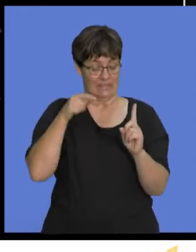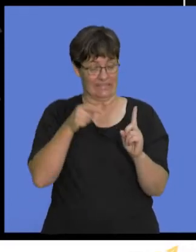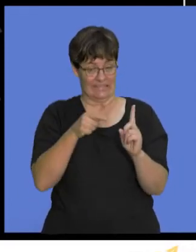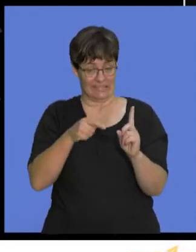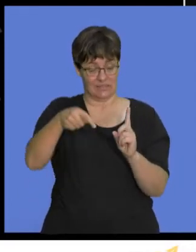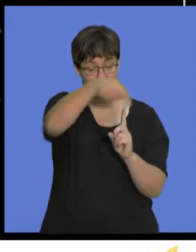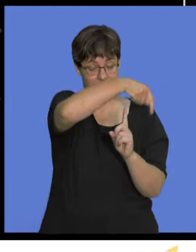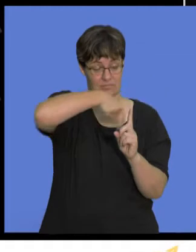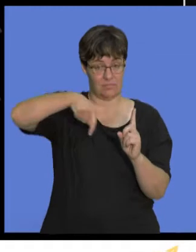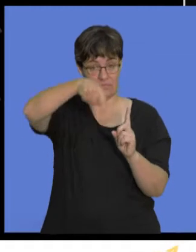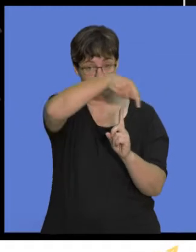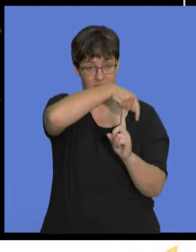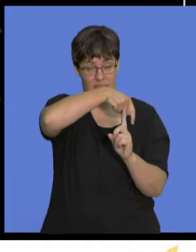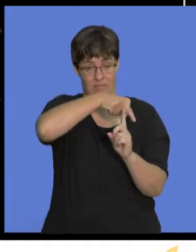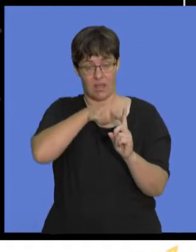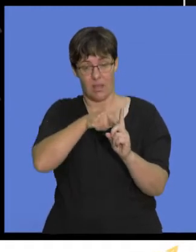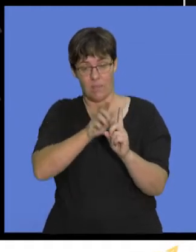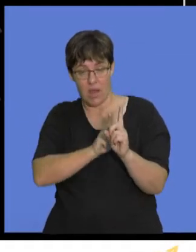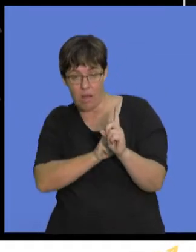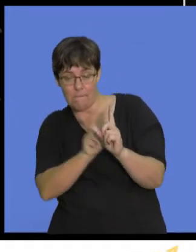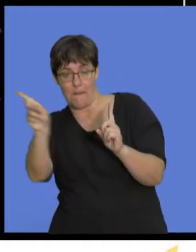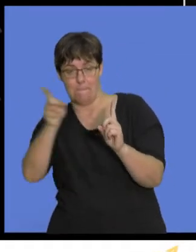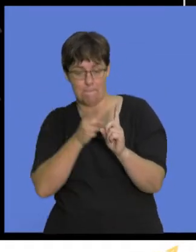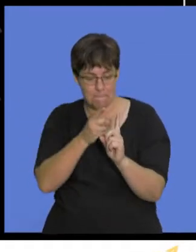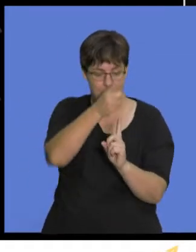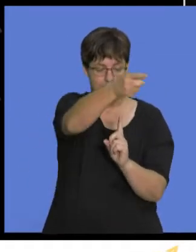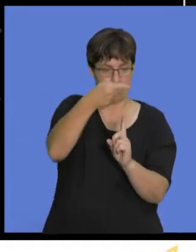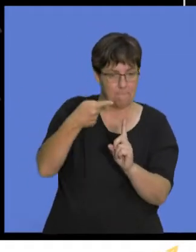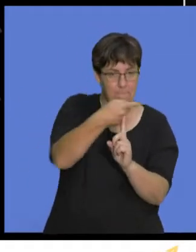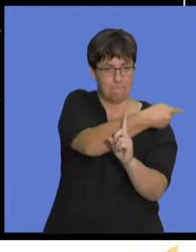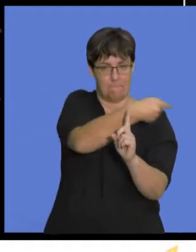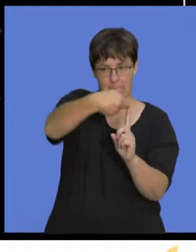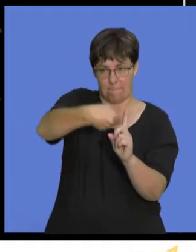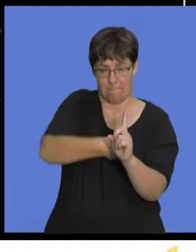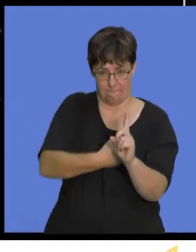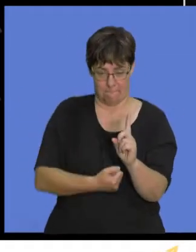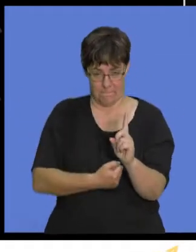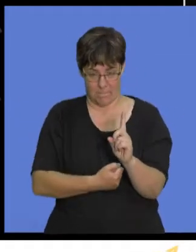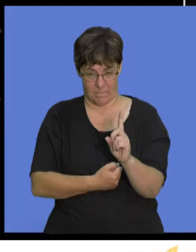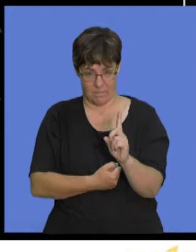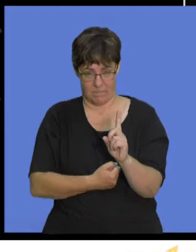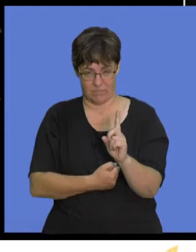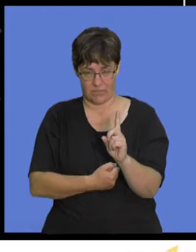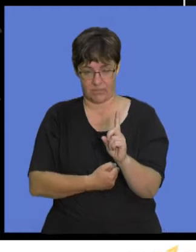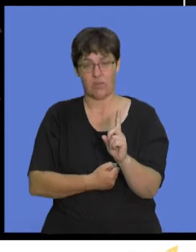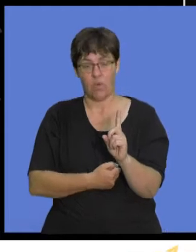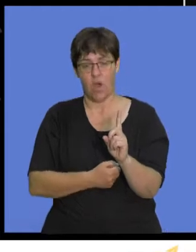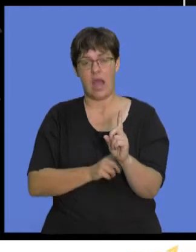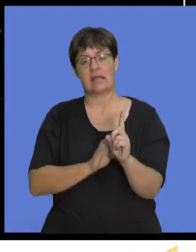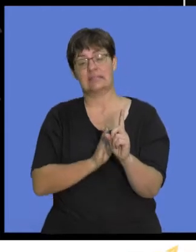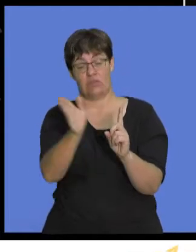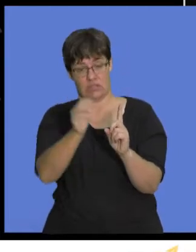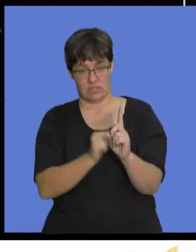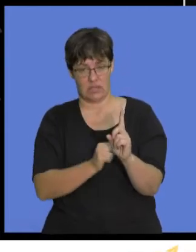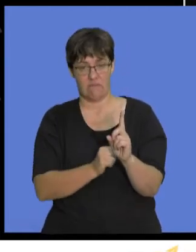this electric field in this case is actually away from the charge that created the field. So that's the